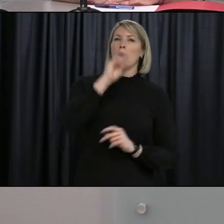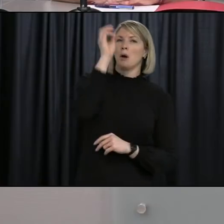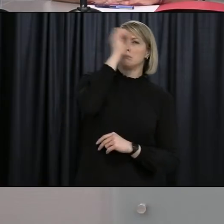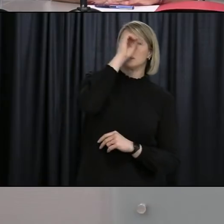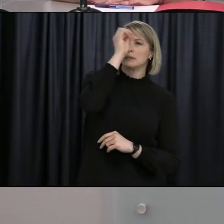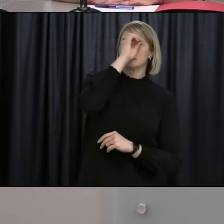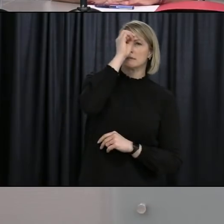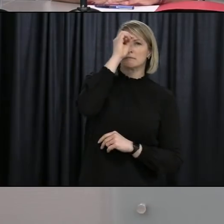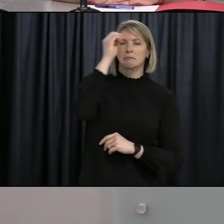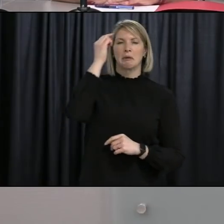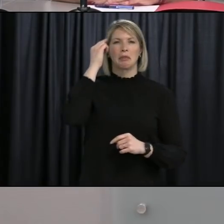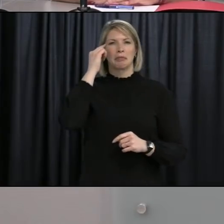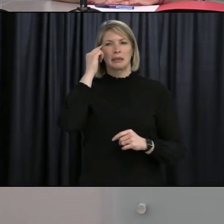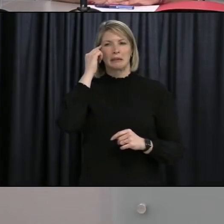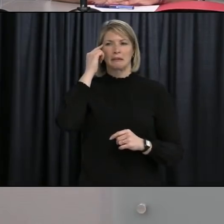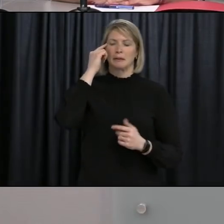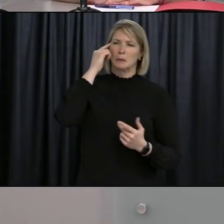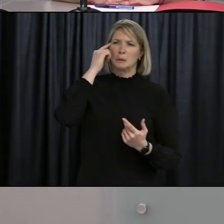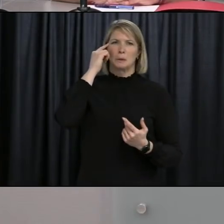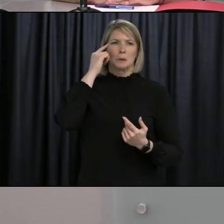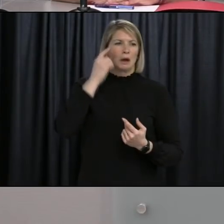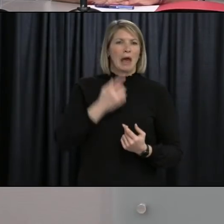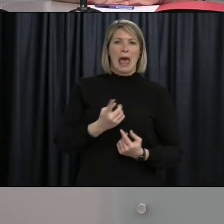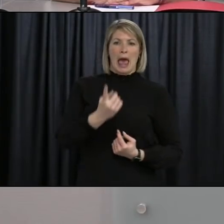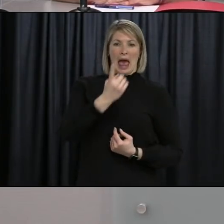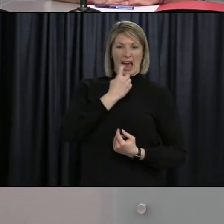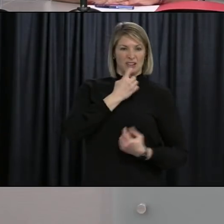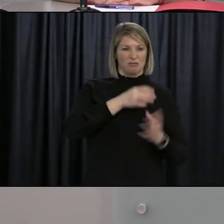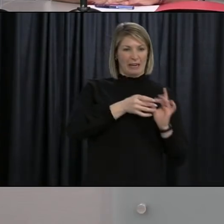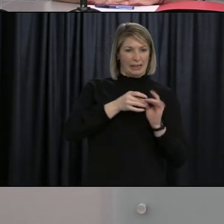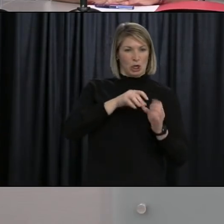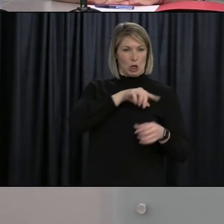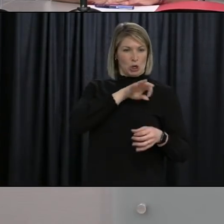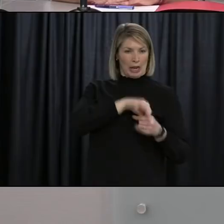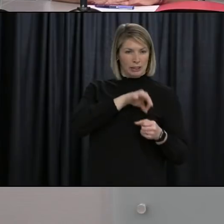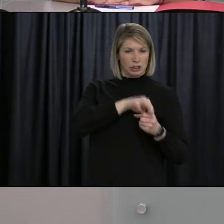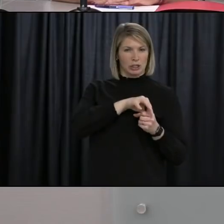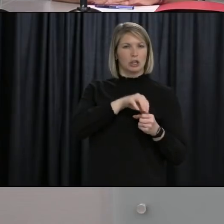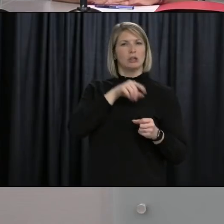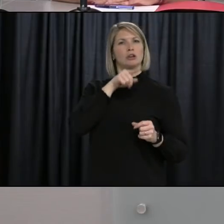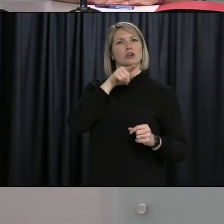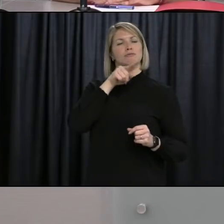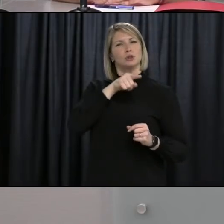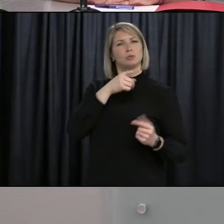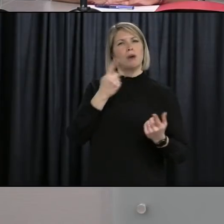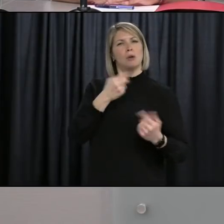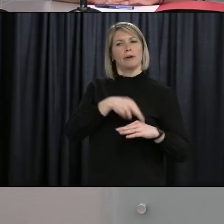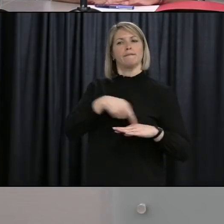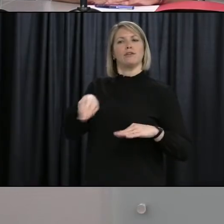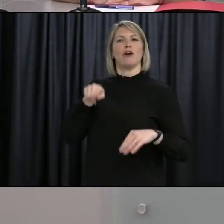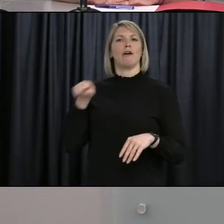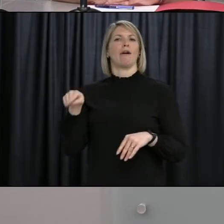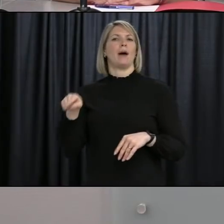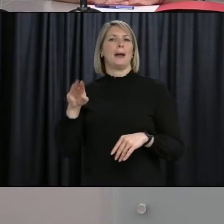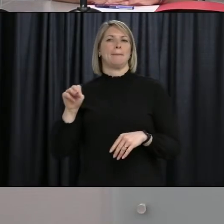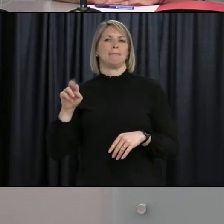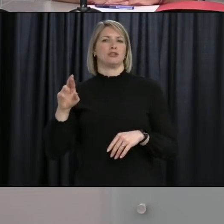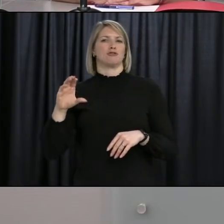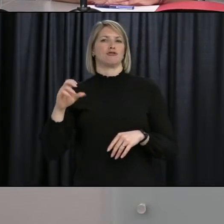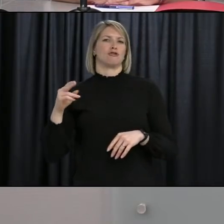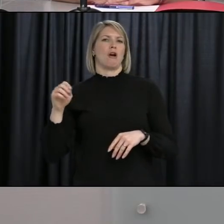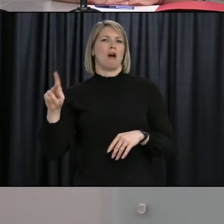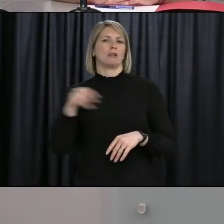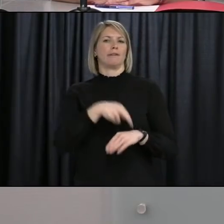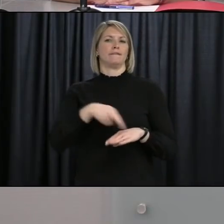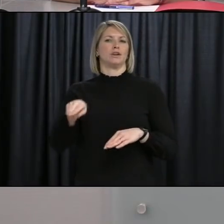election off on the Chief Electoral Officer. But did you entertain or discuss any other scenarios at the time that the